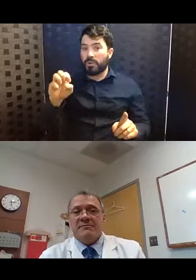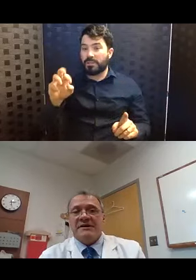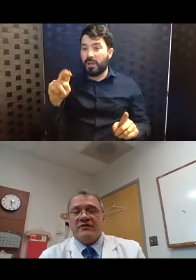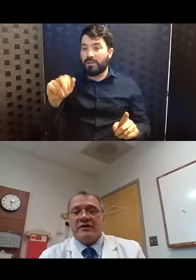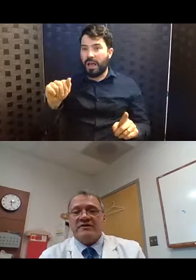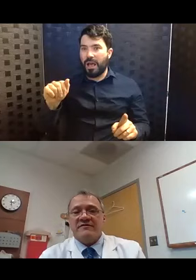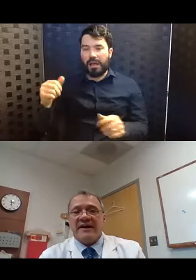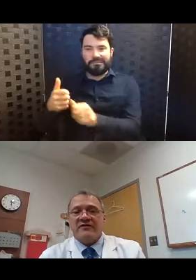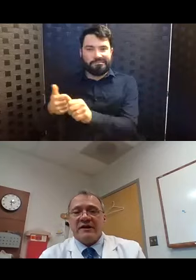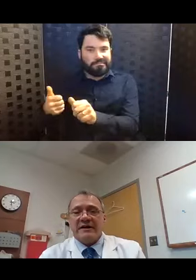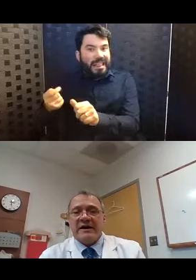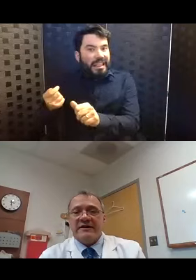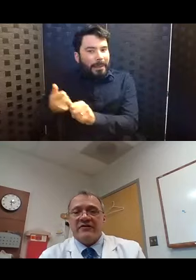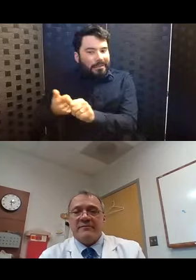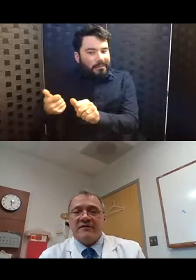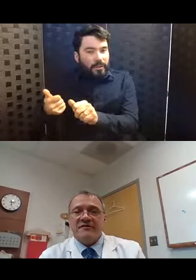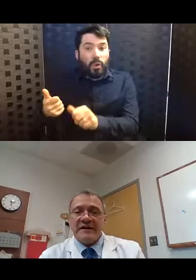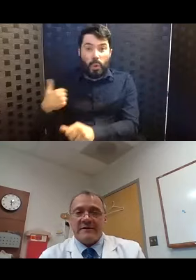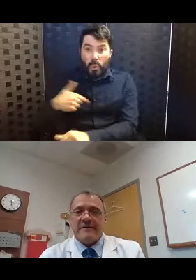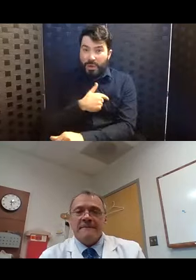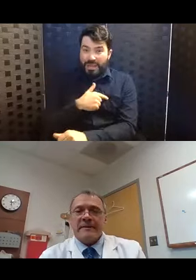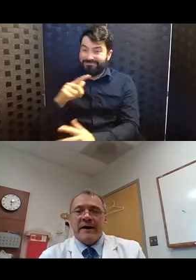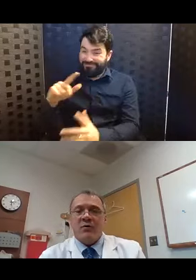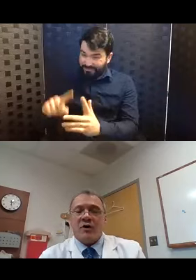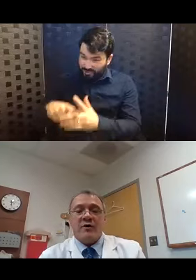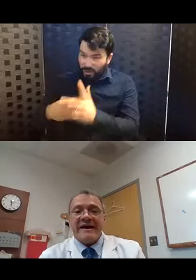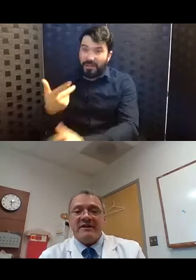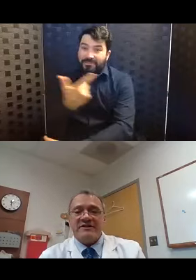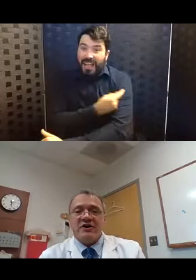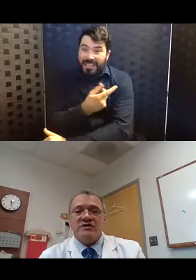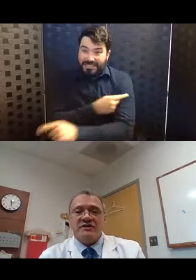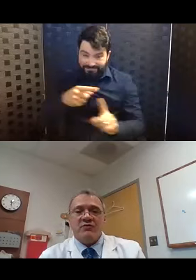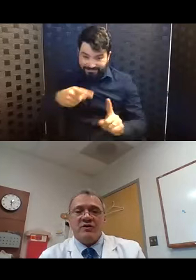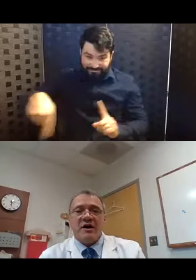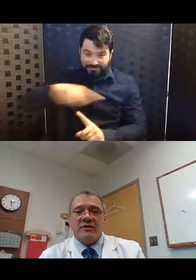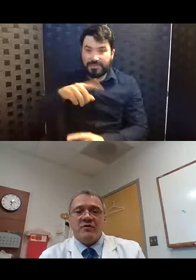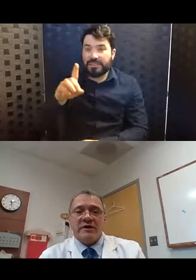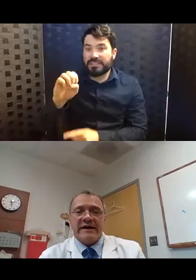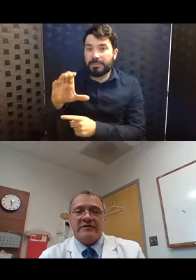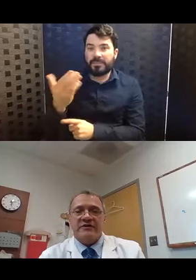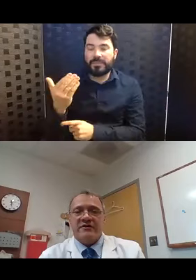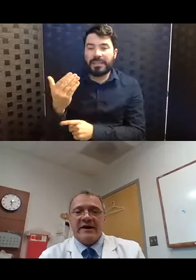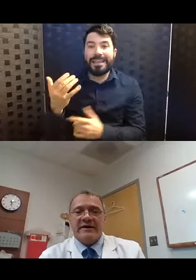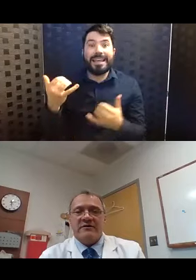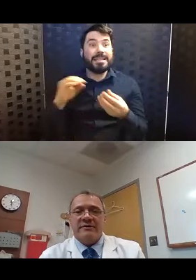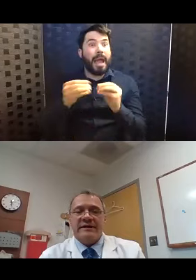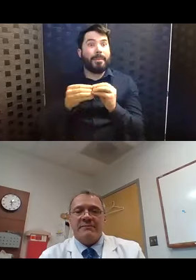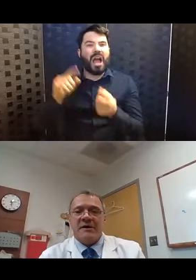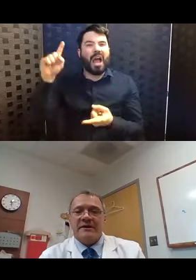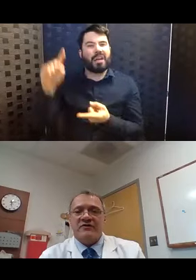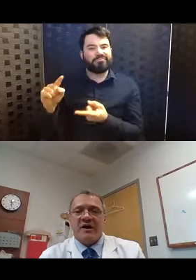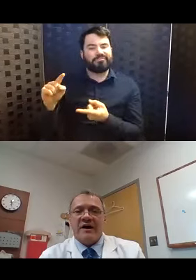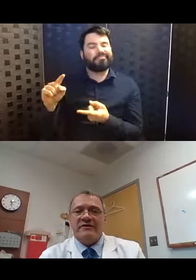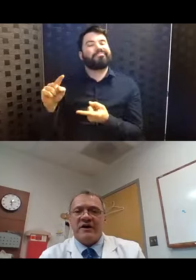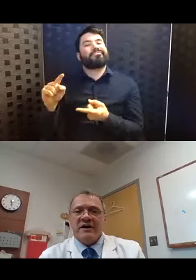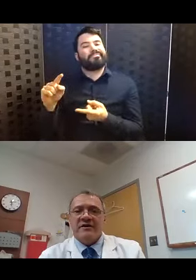probably be starting to vaccinate on December 15th. We're going to have less doses than we thought we would, and I'll discuss that a little bit in